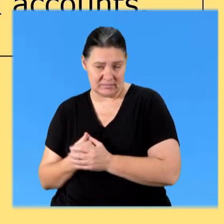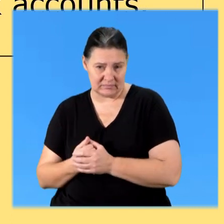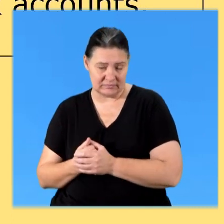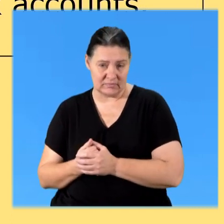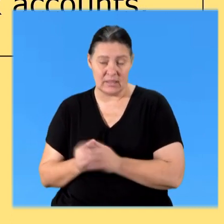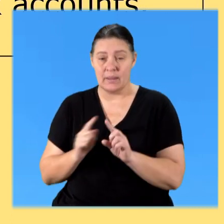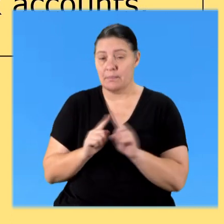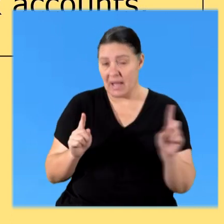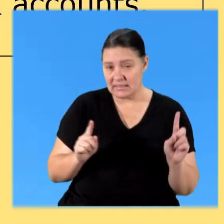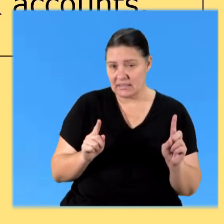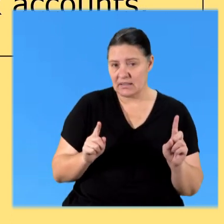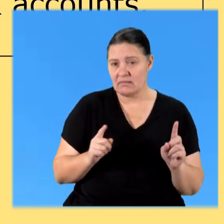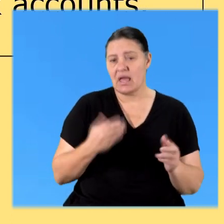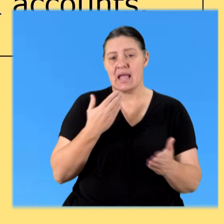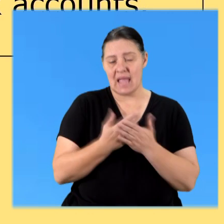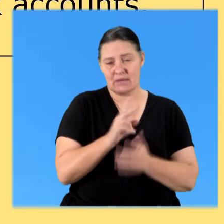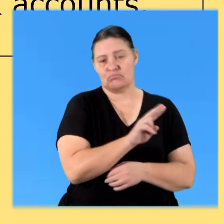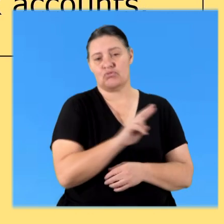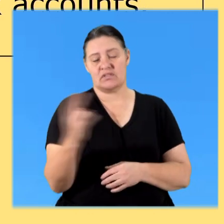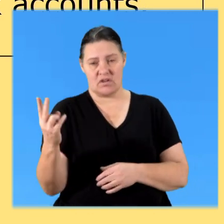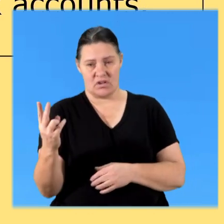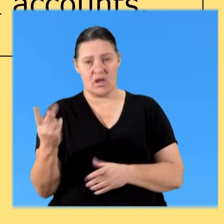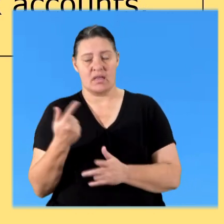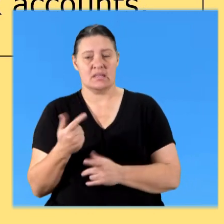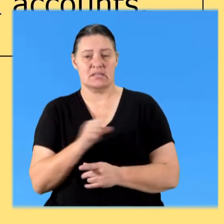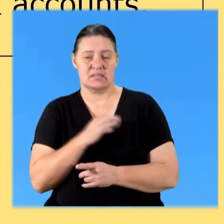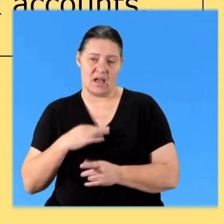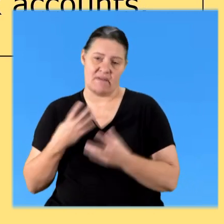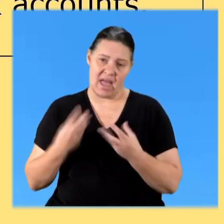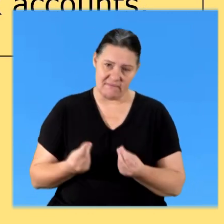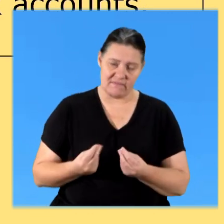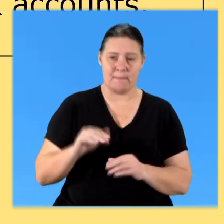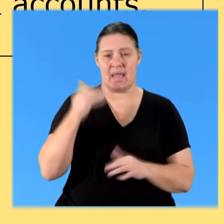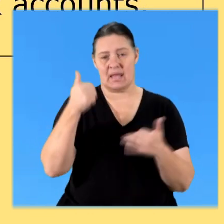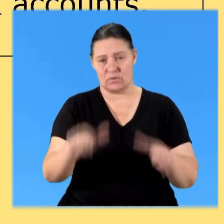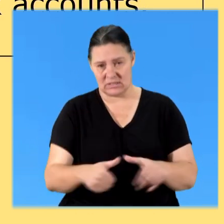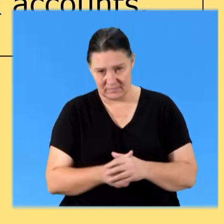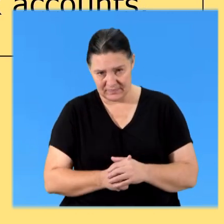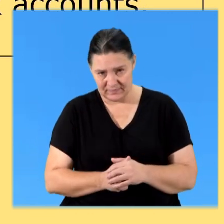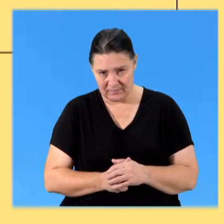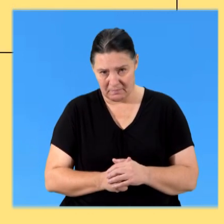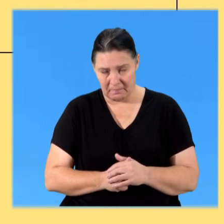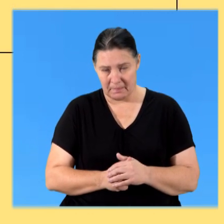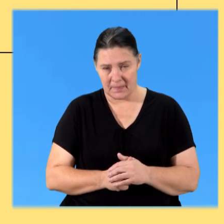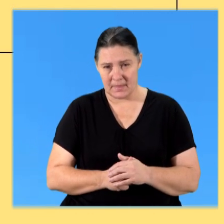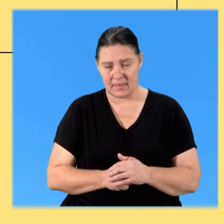week. But however, they can also be transferred if the employee has a bank account.